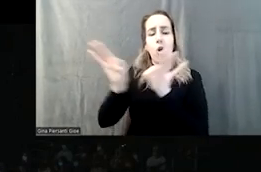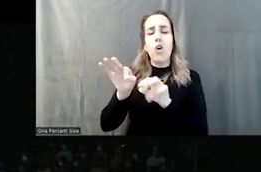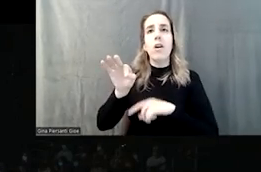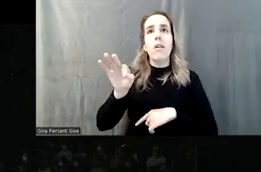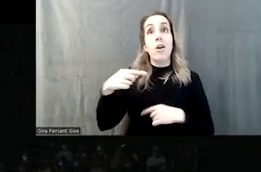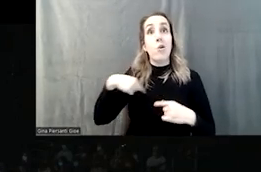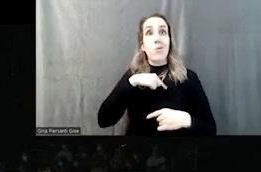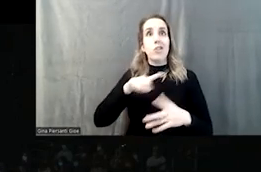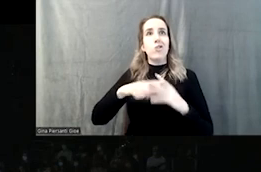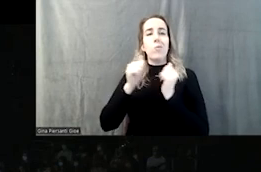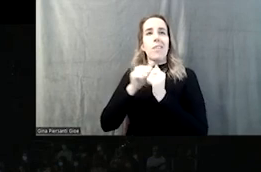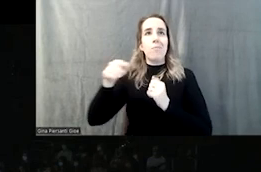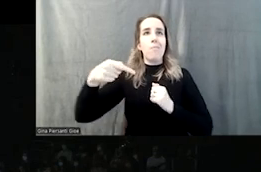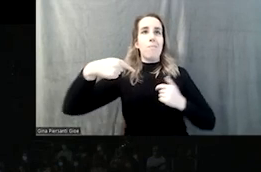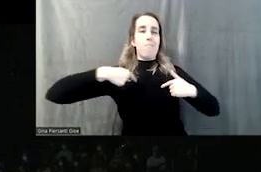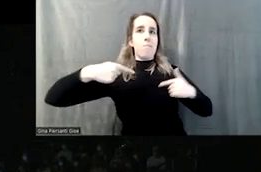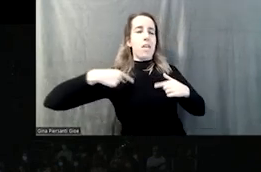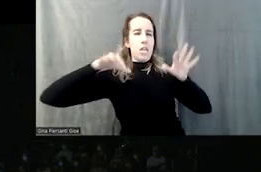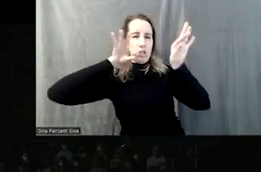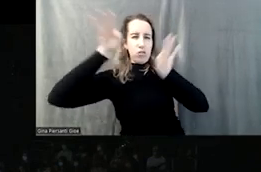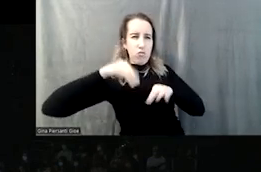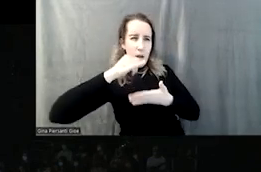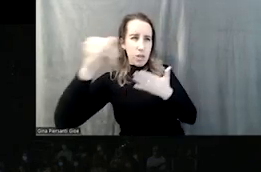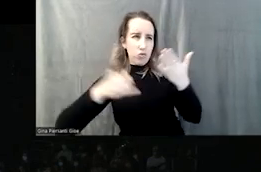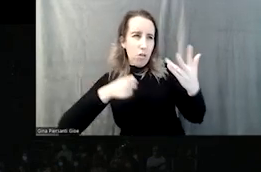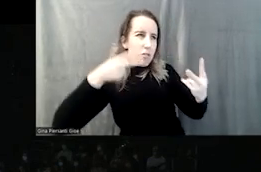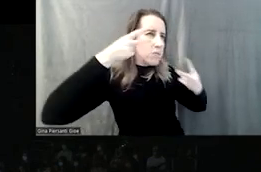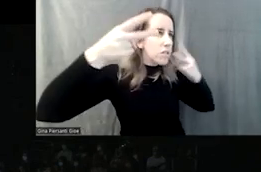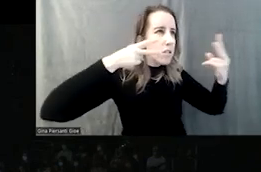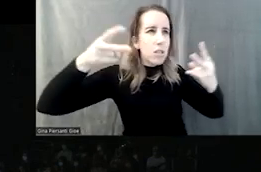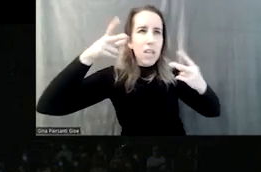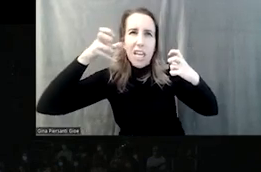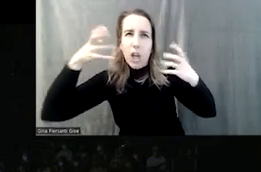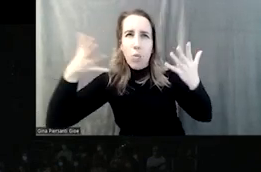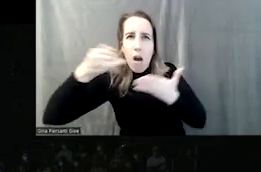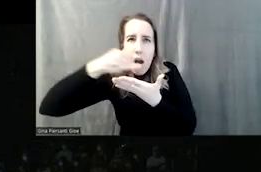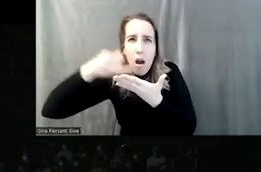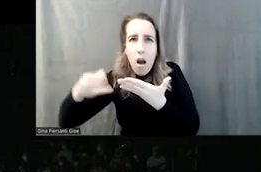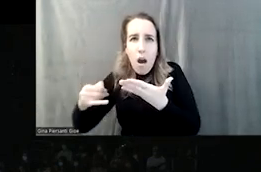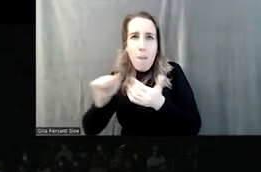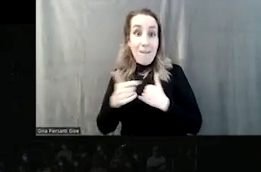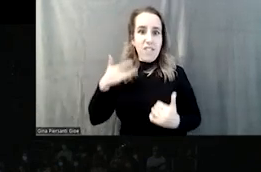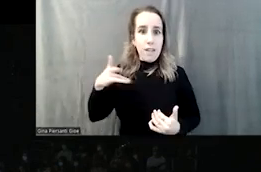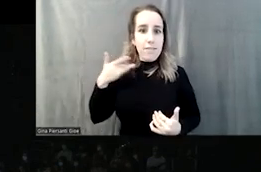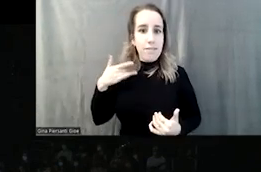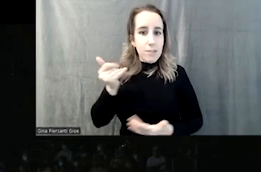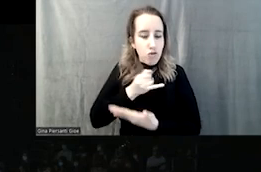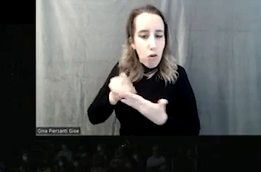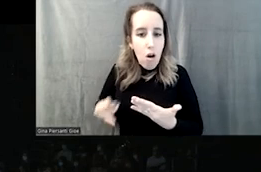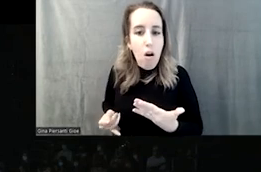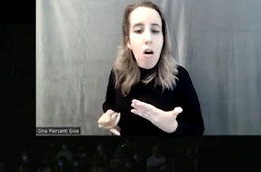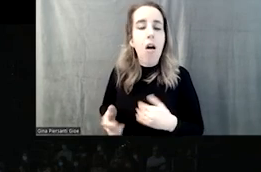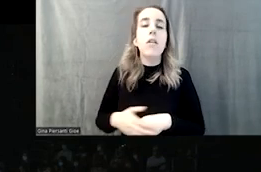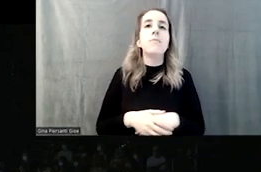describing and drawing what I could see, what I could hear, how I felt. kind of did a drawing of,